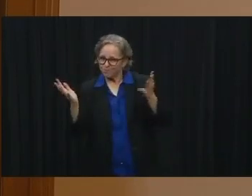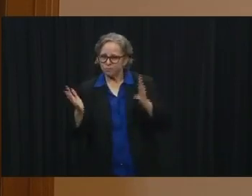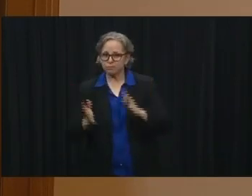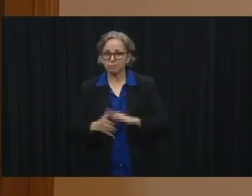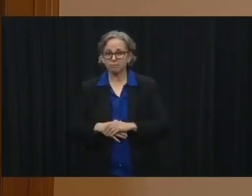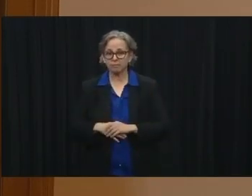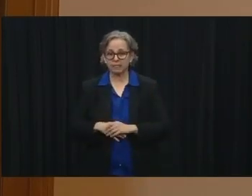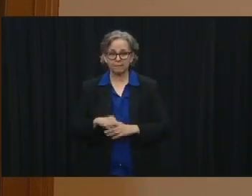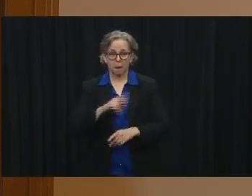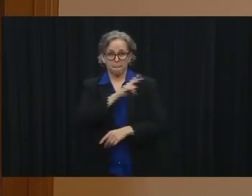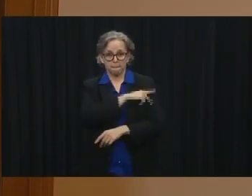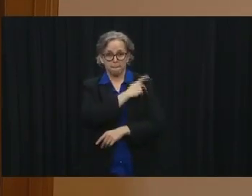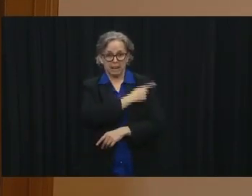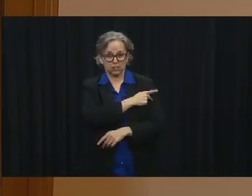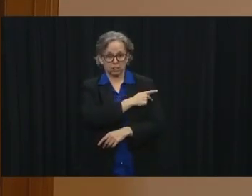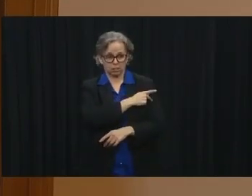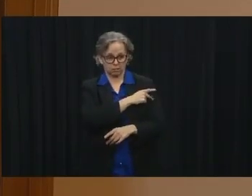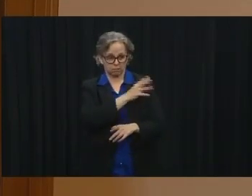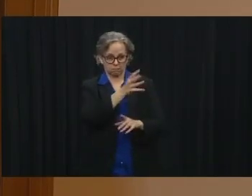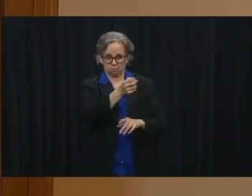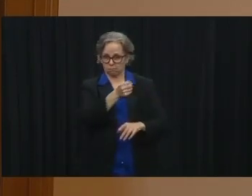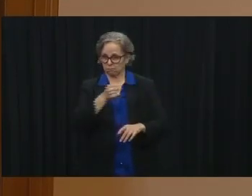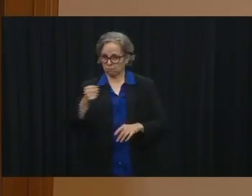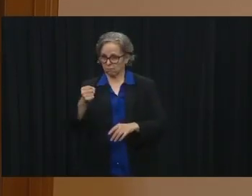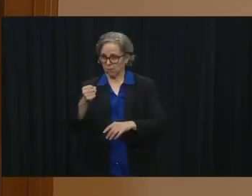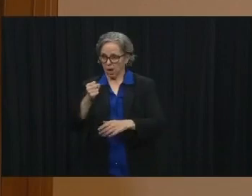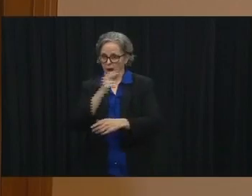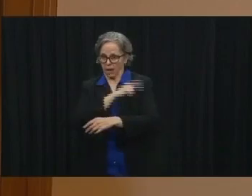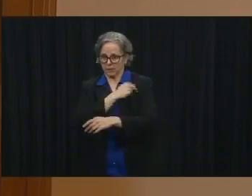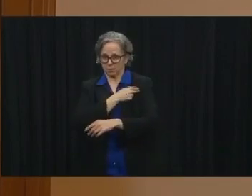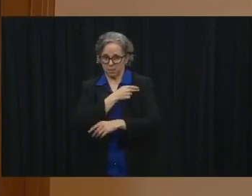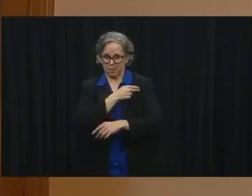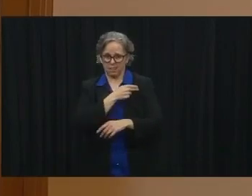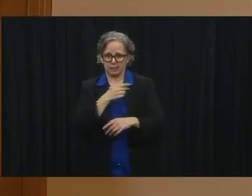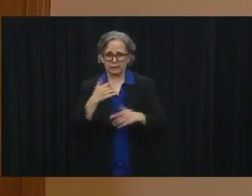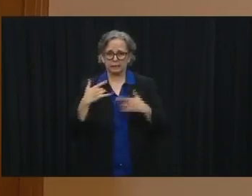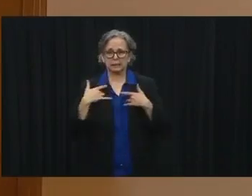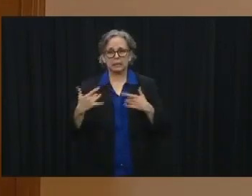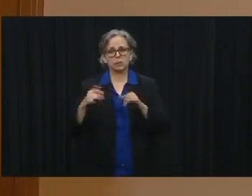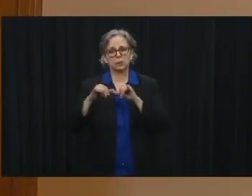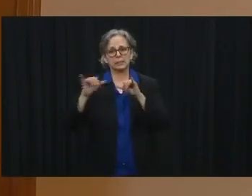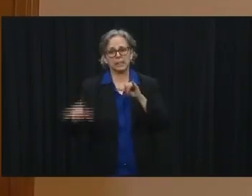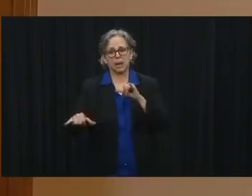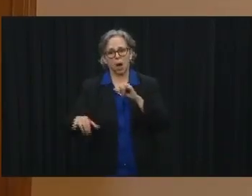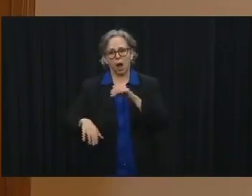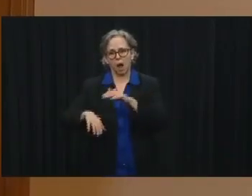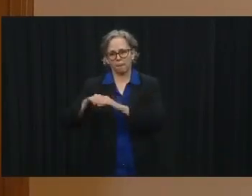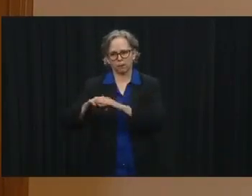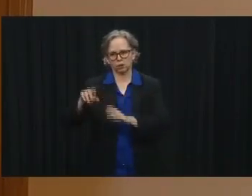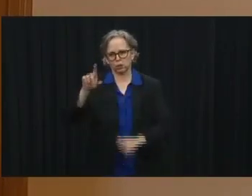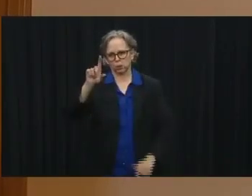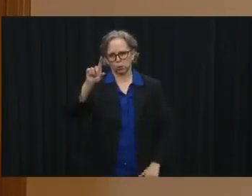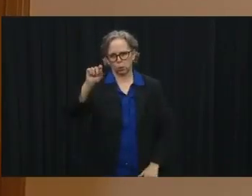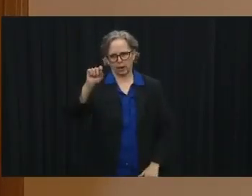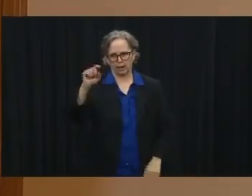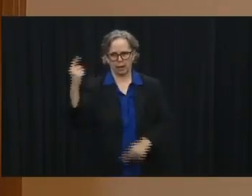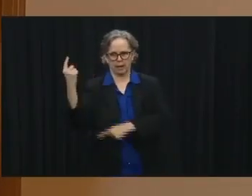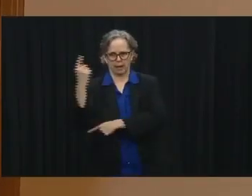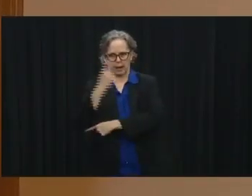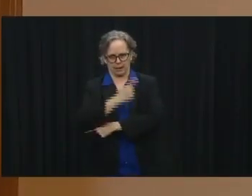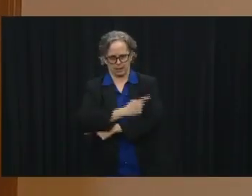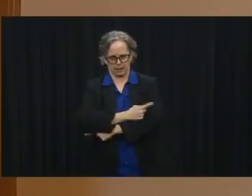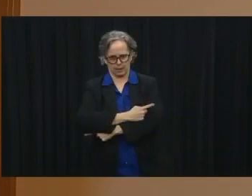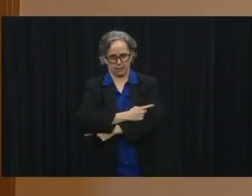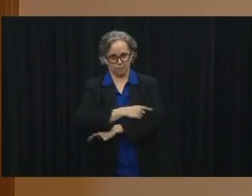with coronavirus, with COVID-19 for up to 20 days. Remember I told you about by the time you're